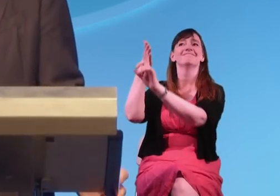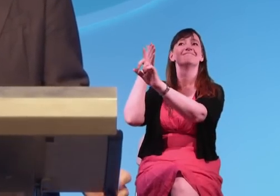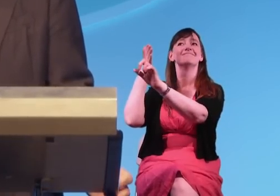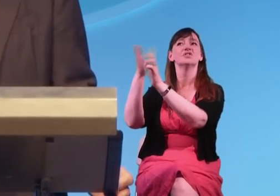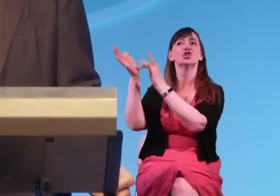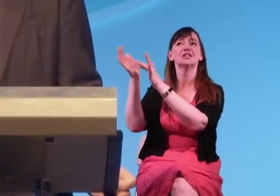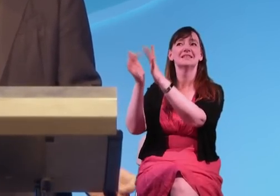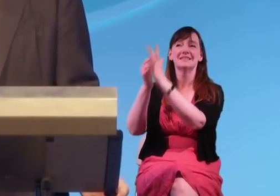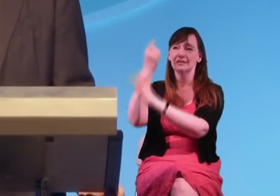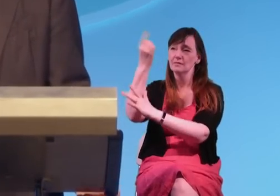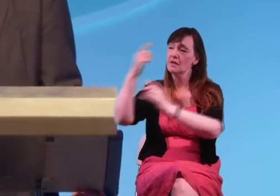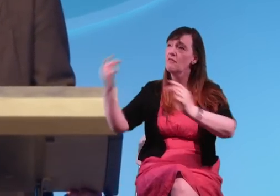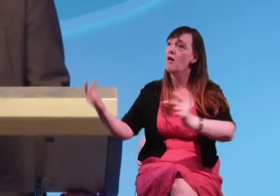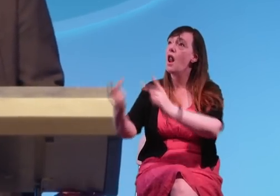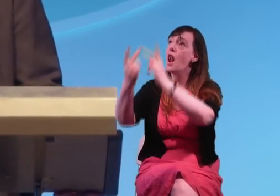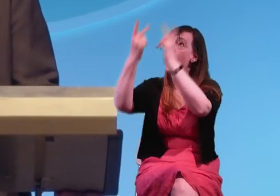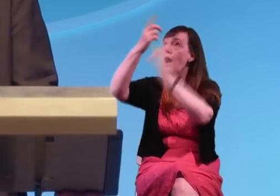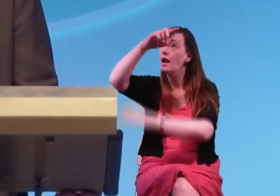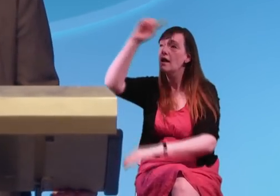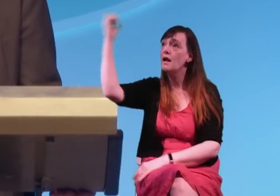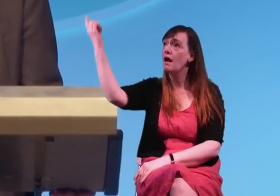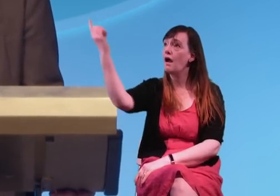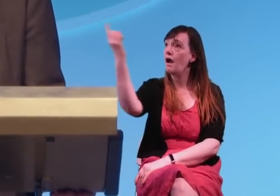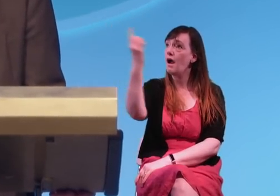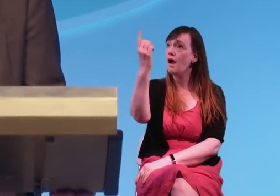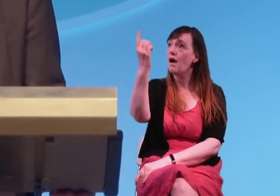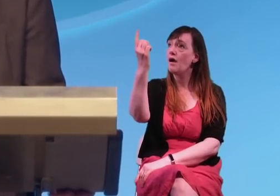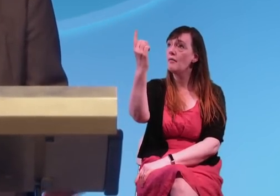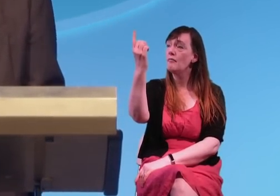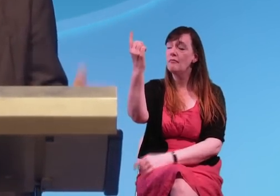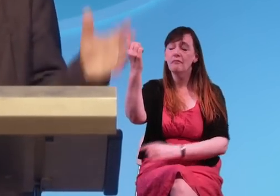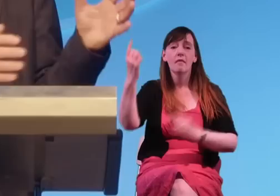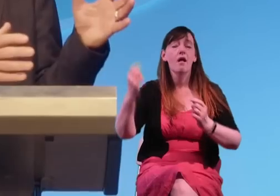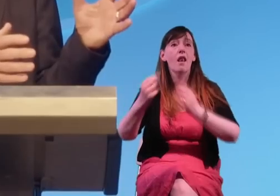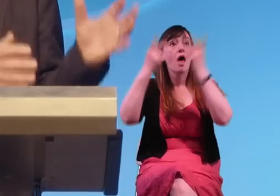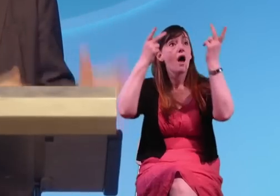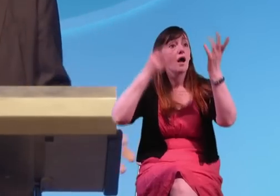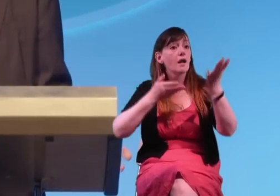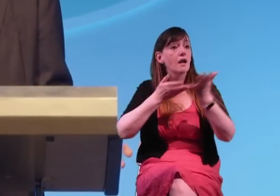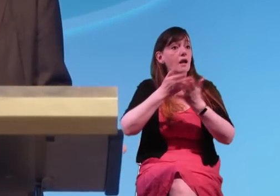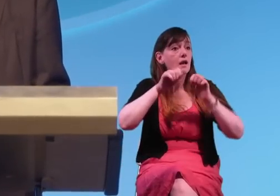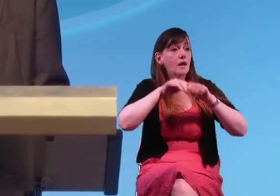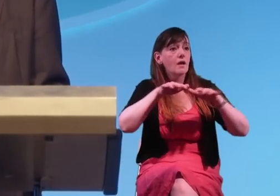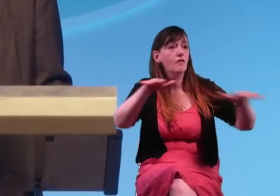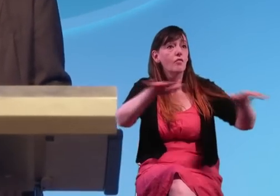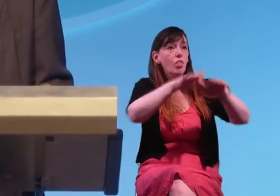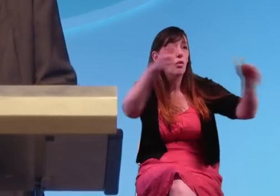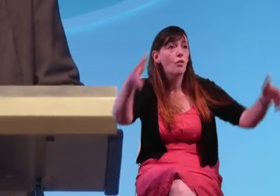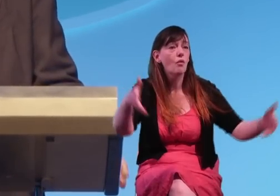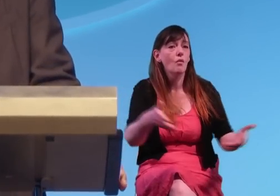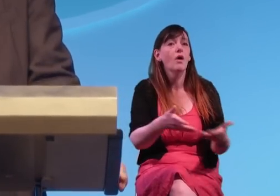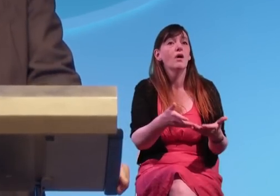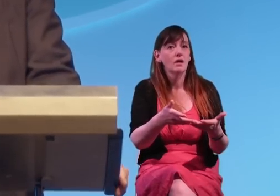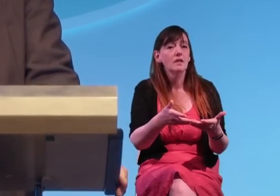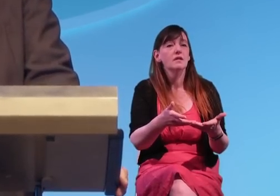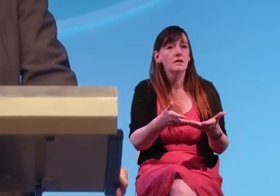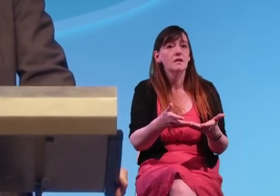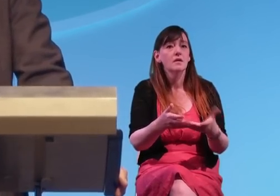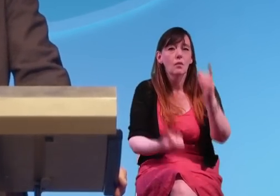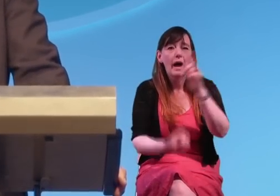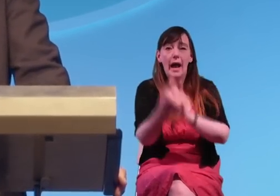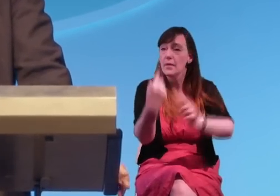the world. I am the light of the world, says Jesus. And what had happened then in the historical moment